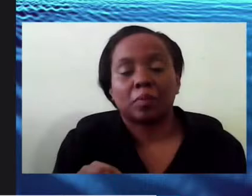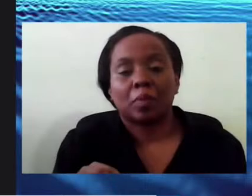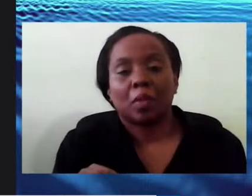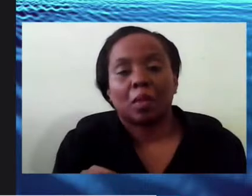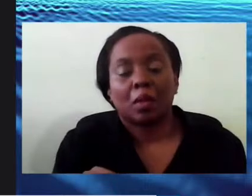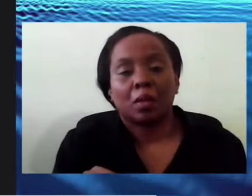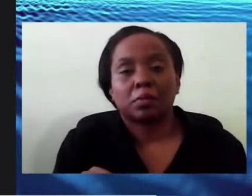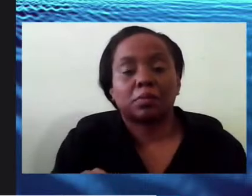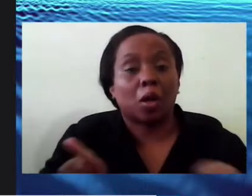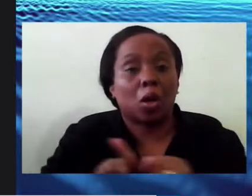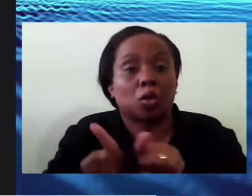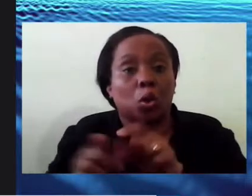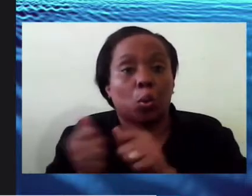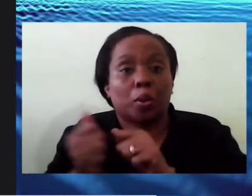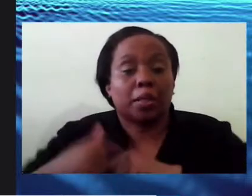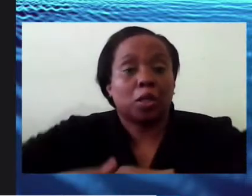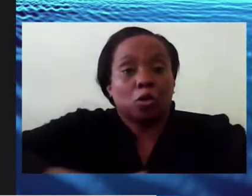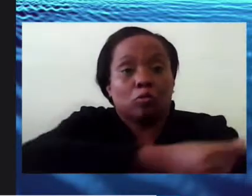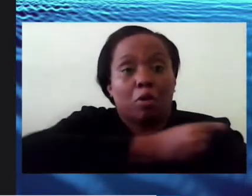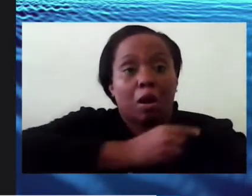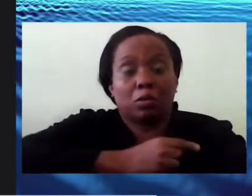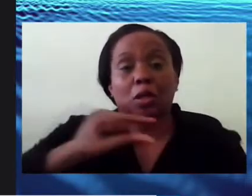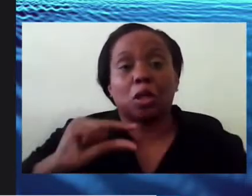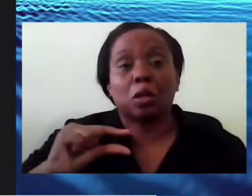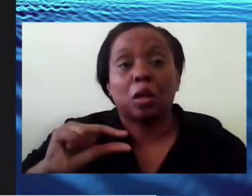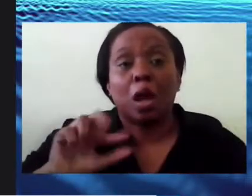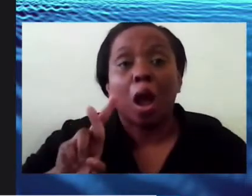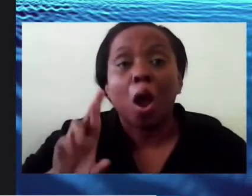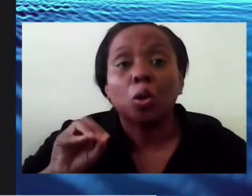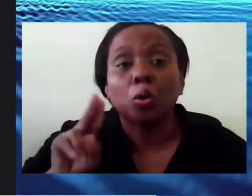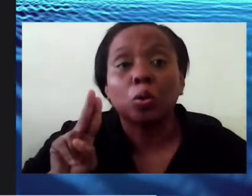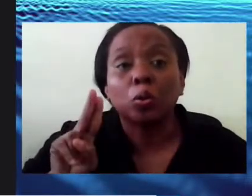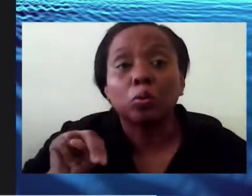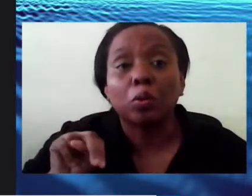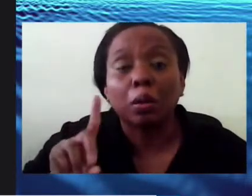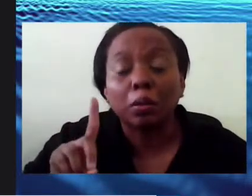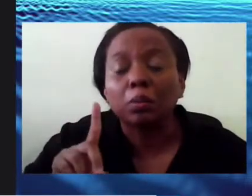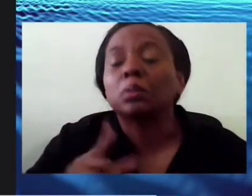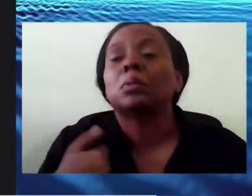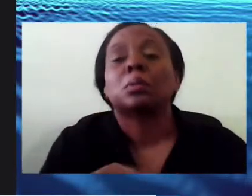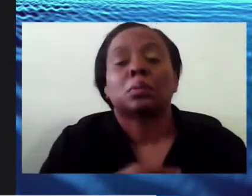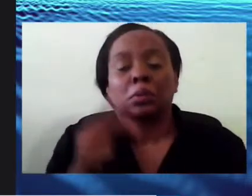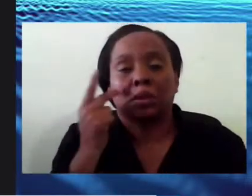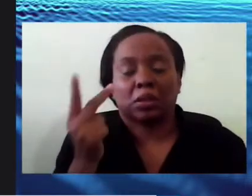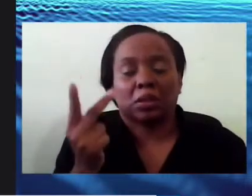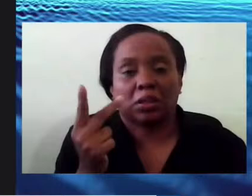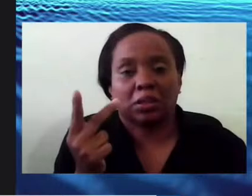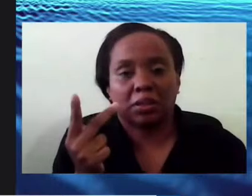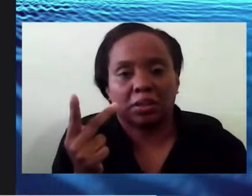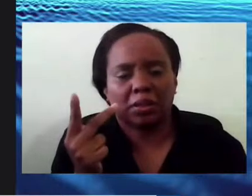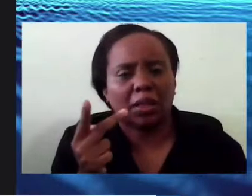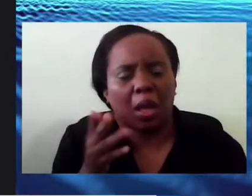is we are also now seeing a pattern of deflation